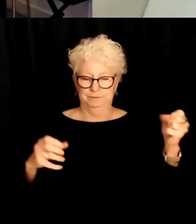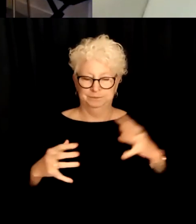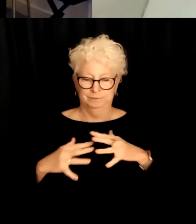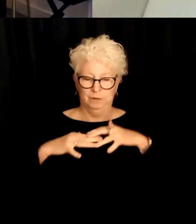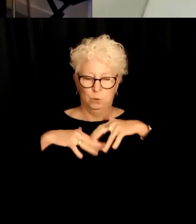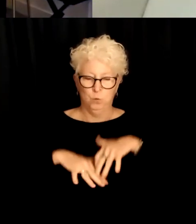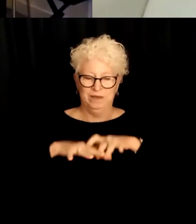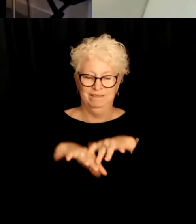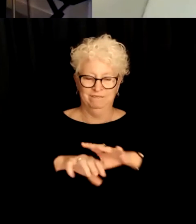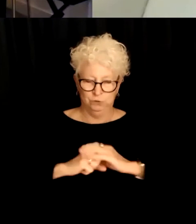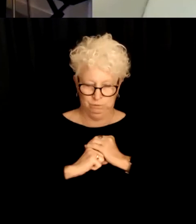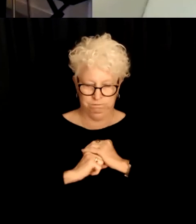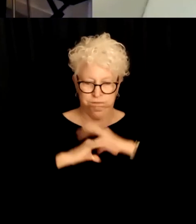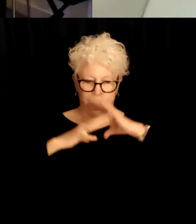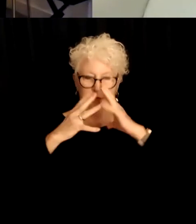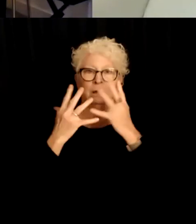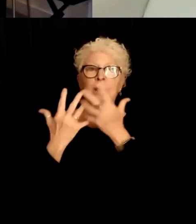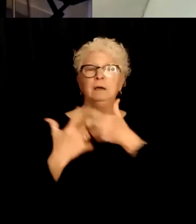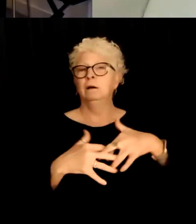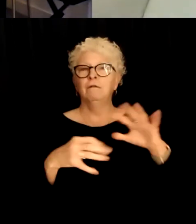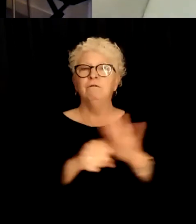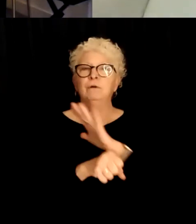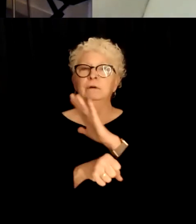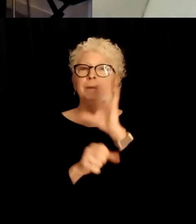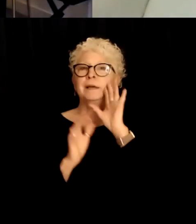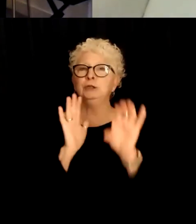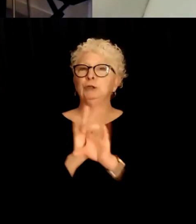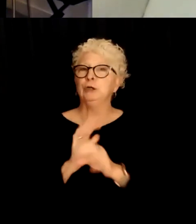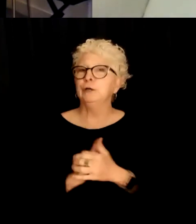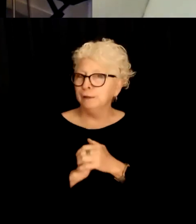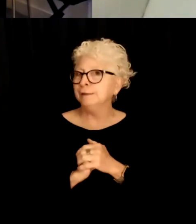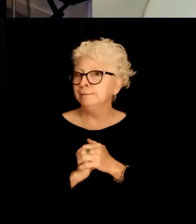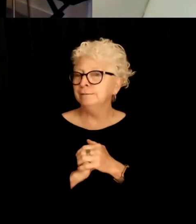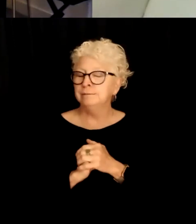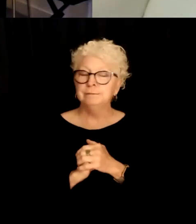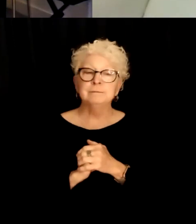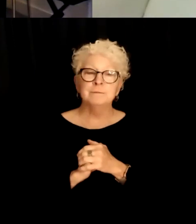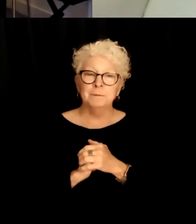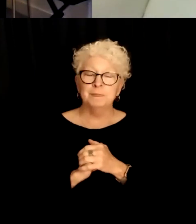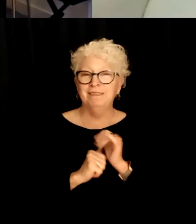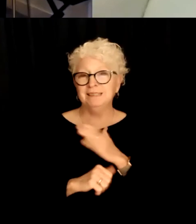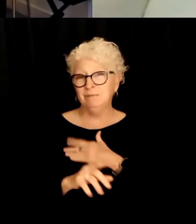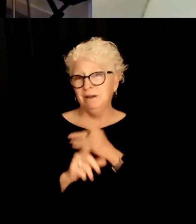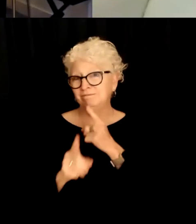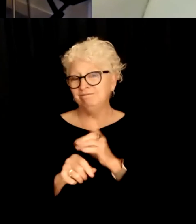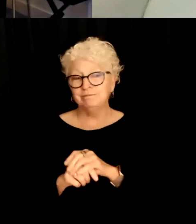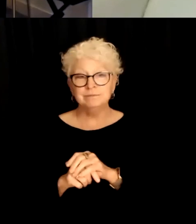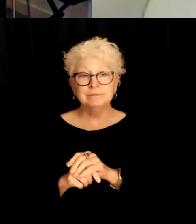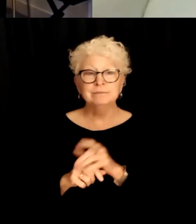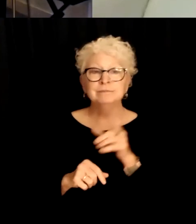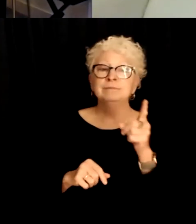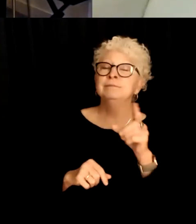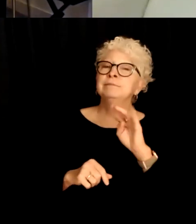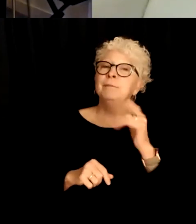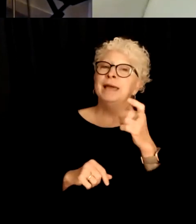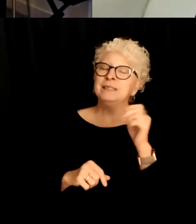and helps us help more people, essentially. Well, we have about 5-ish minutes left. So